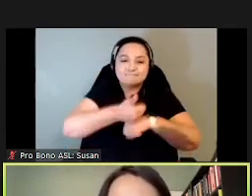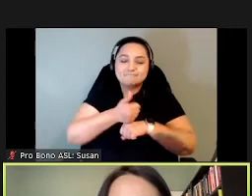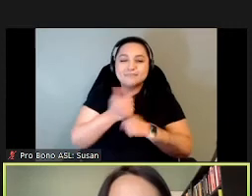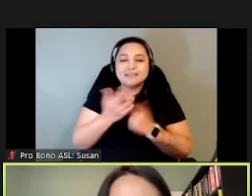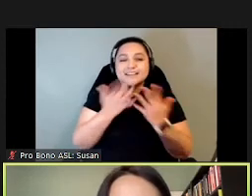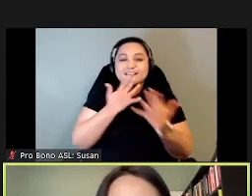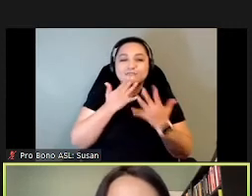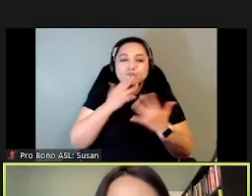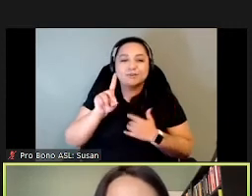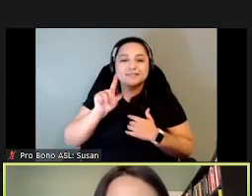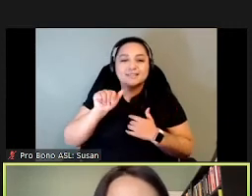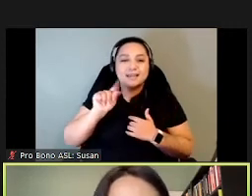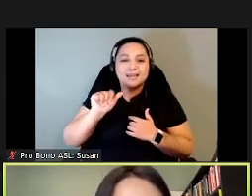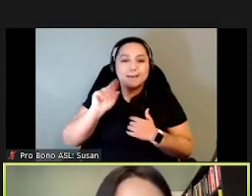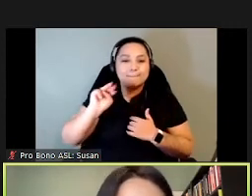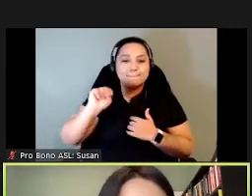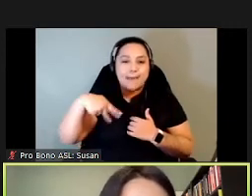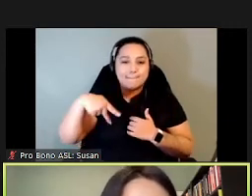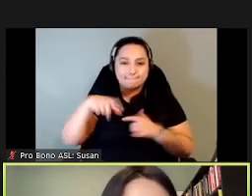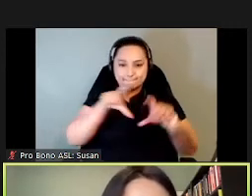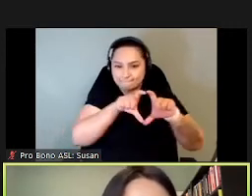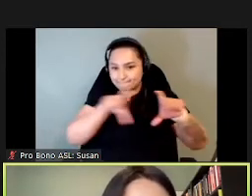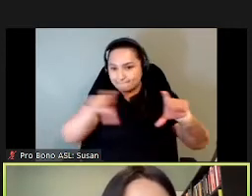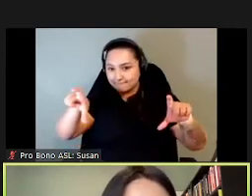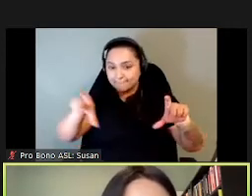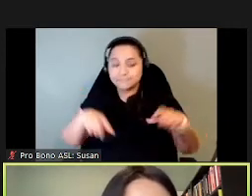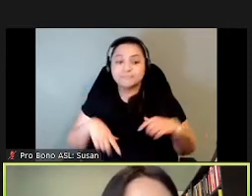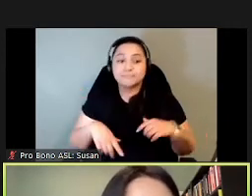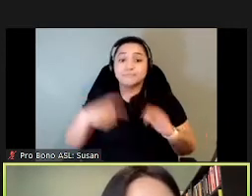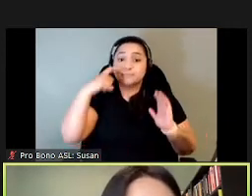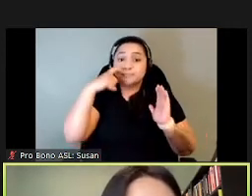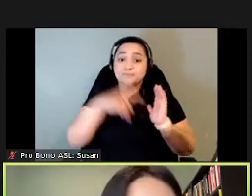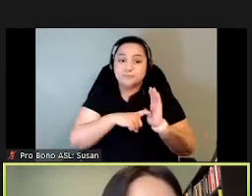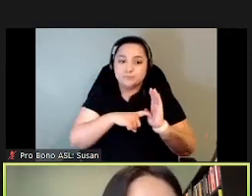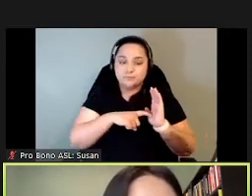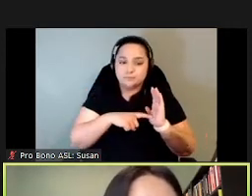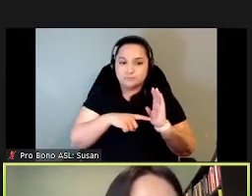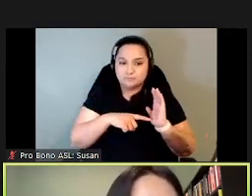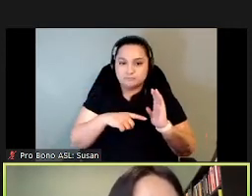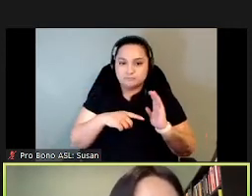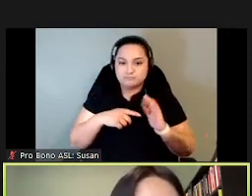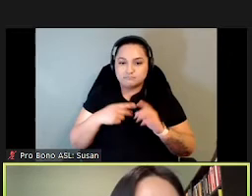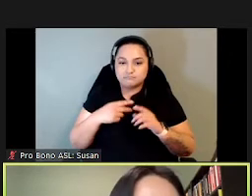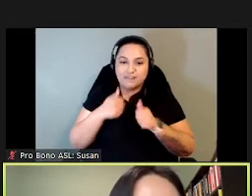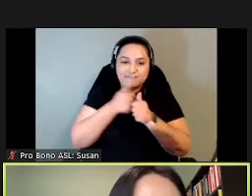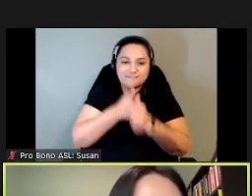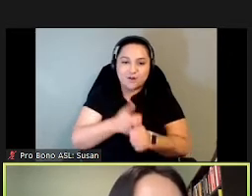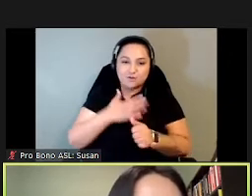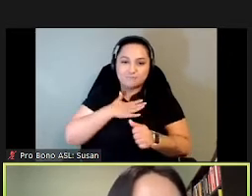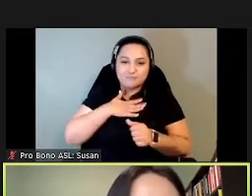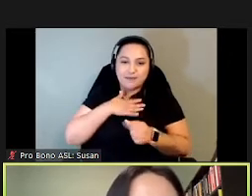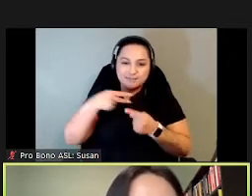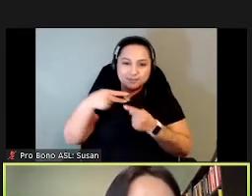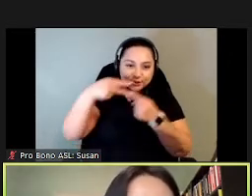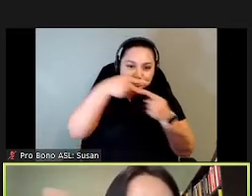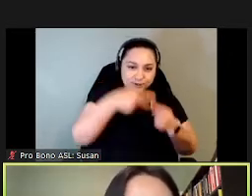And if you look here, if you see my cursor, this is a